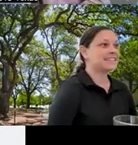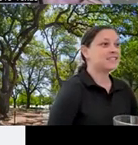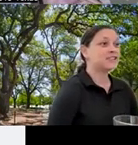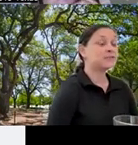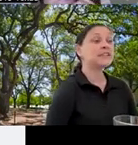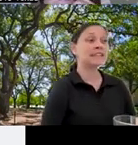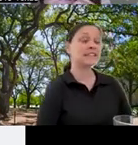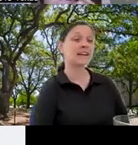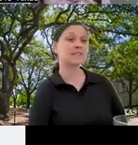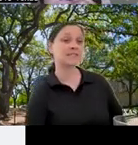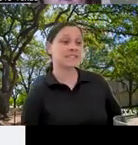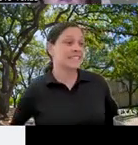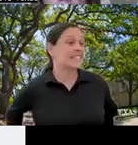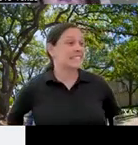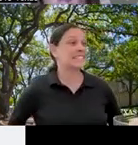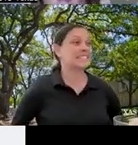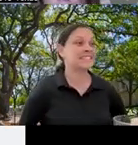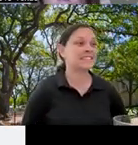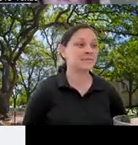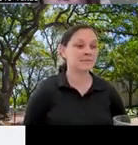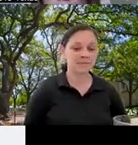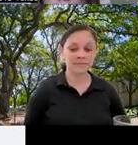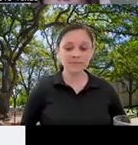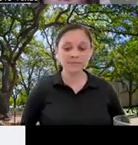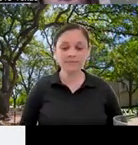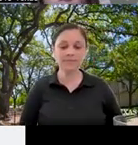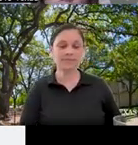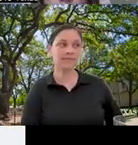Can I say something? Yeah, go, June. This is June.